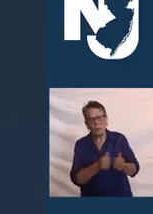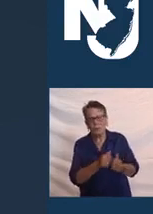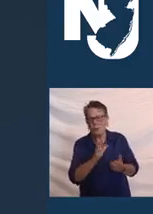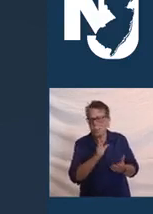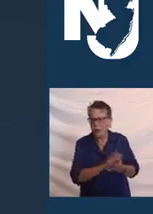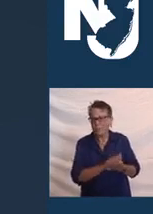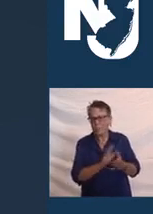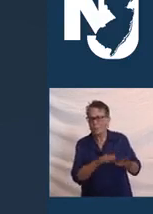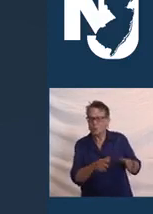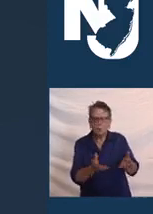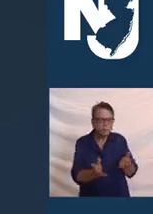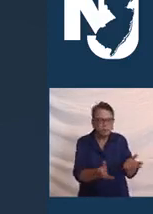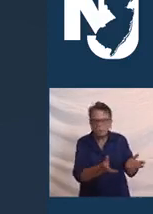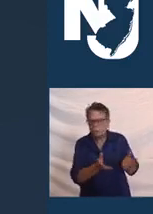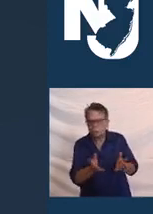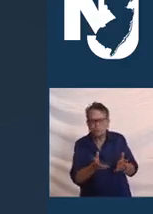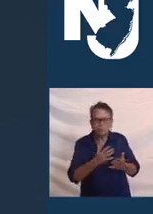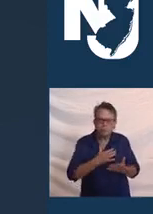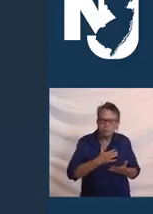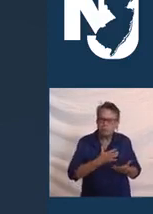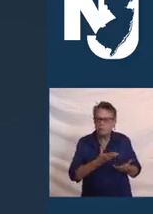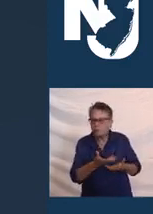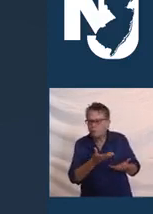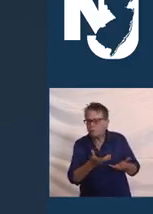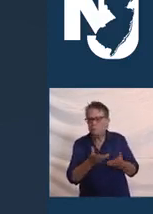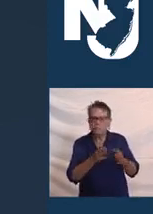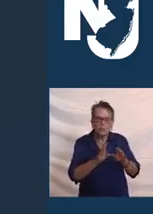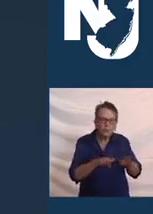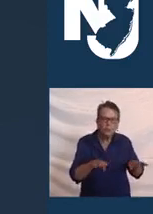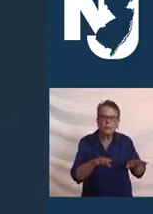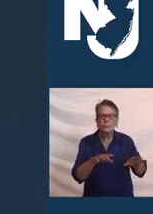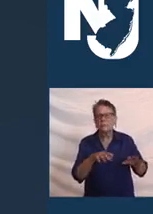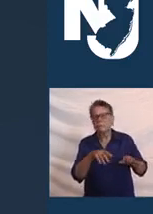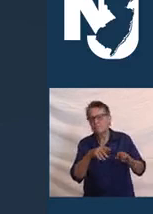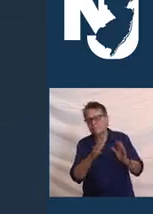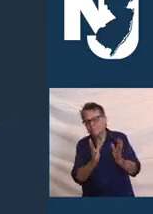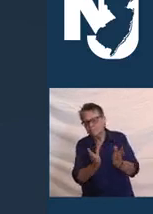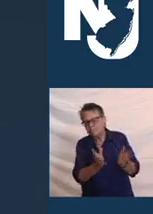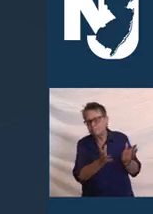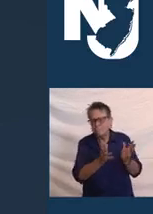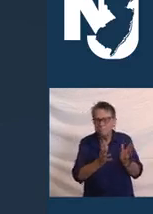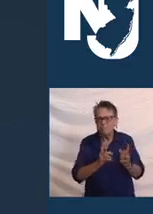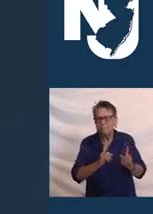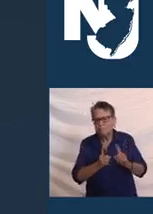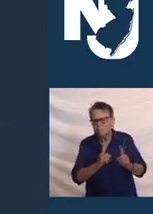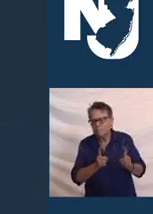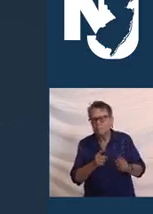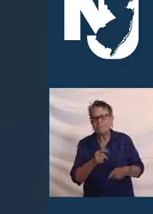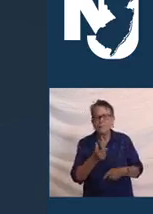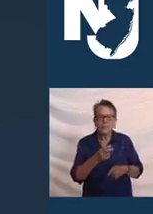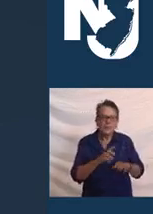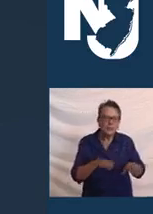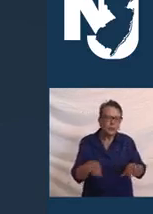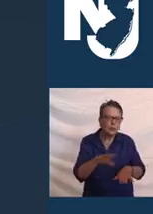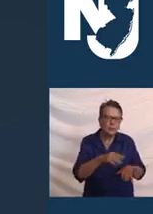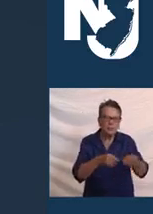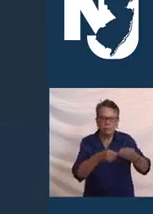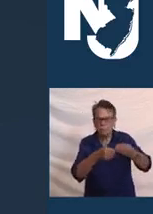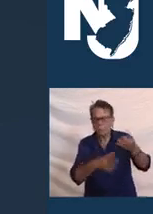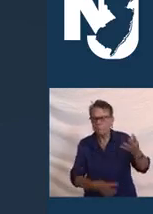daughter Leslie, and her husband Bill, along with his grandchildren William and Allison. He's also survived by his brother